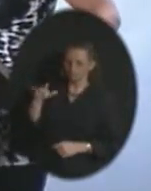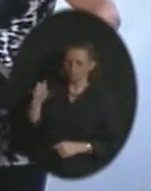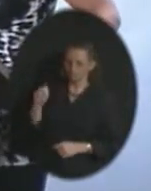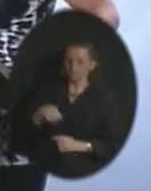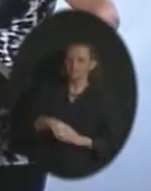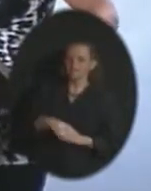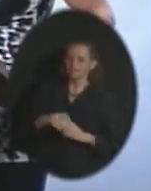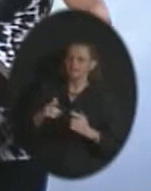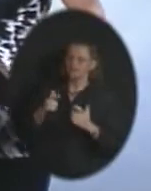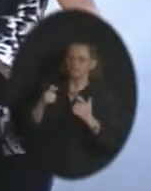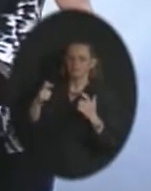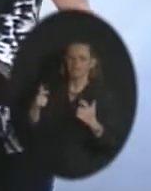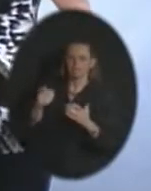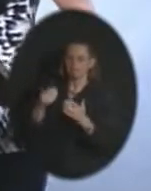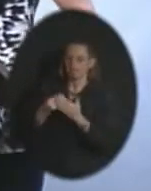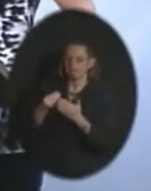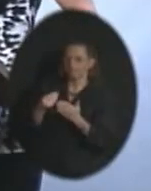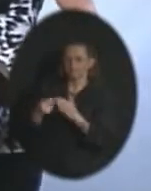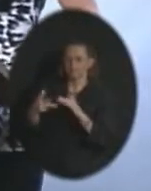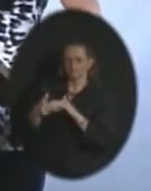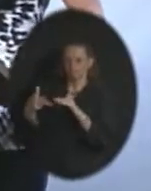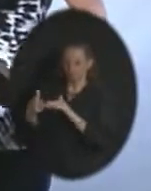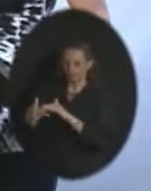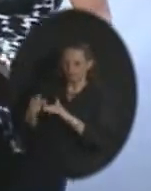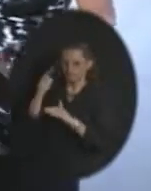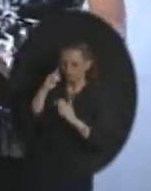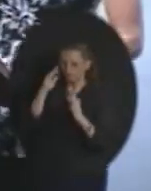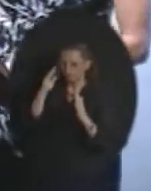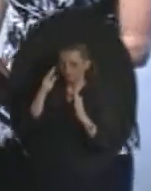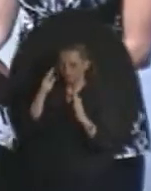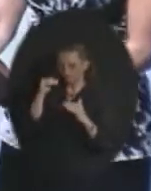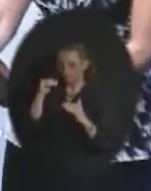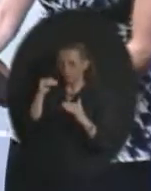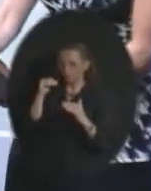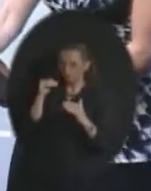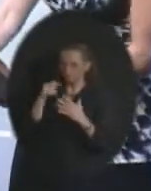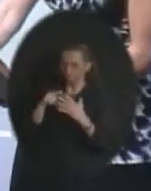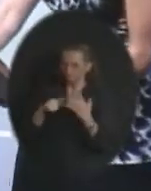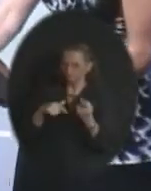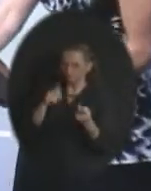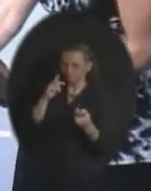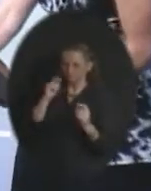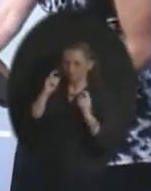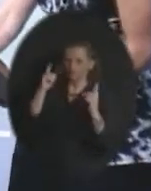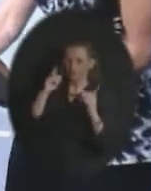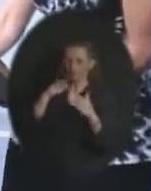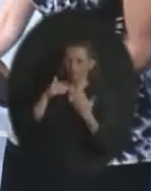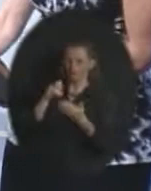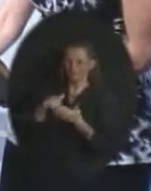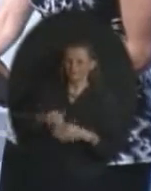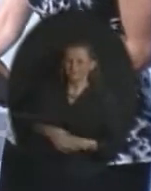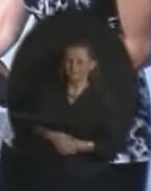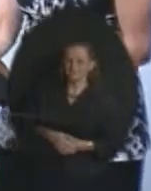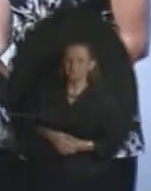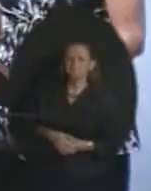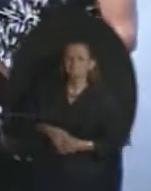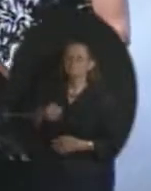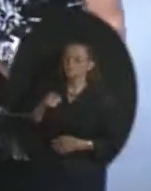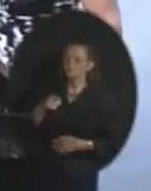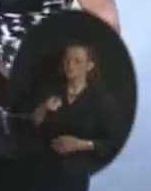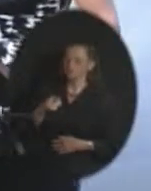something that you're incredibly proud of. Sure. You've served with professionalism and